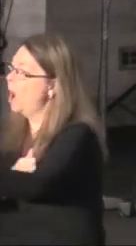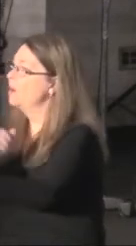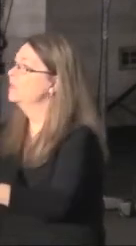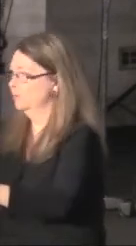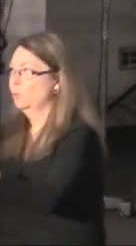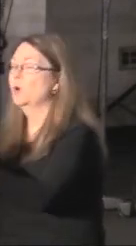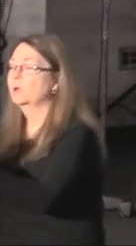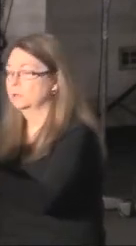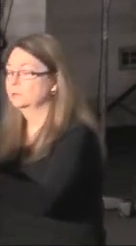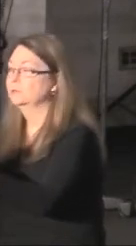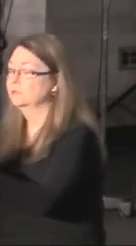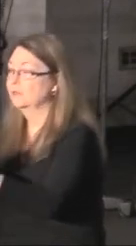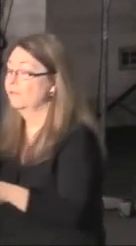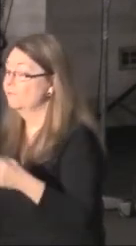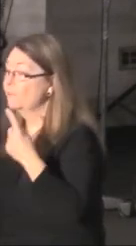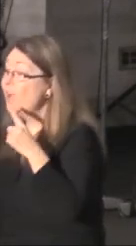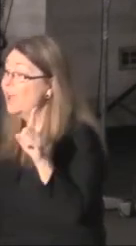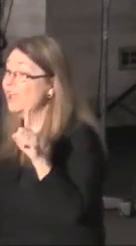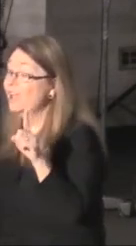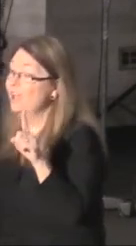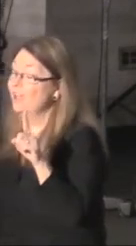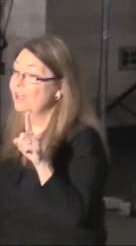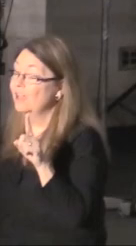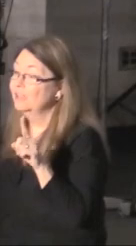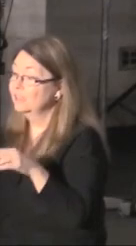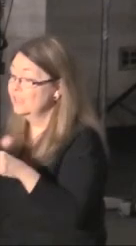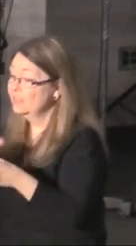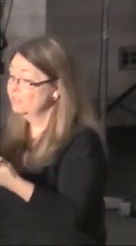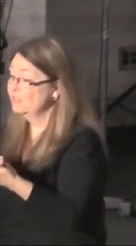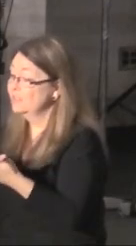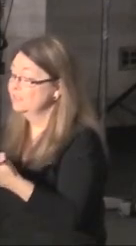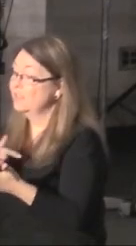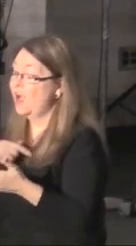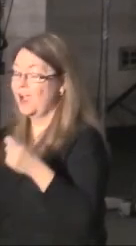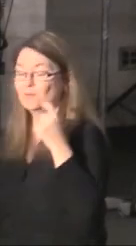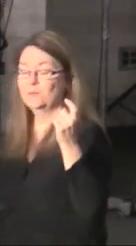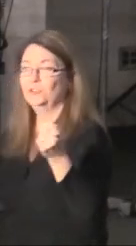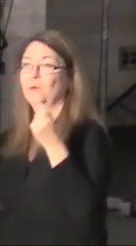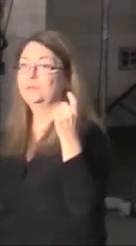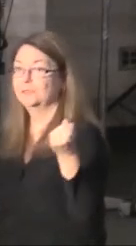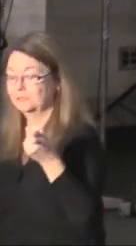work. And then finally this: in this I rejoice.